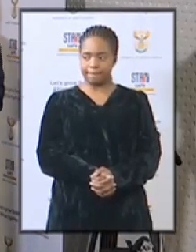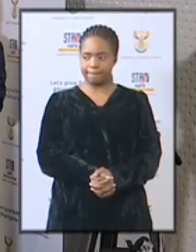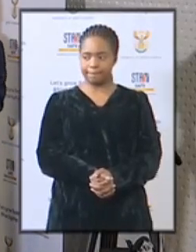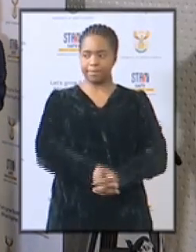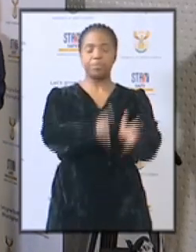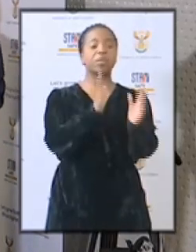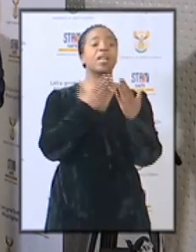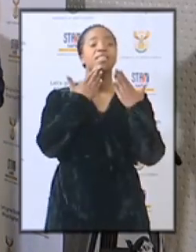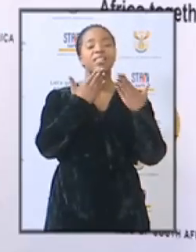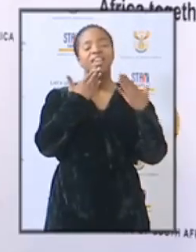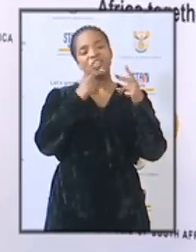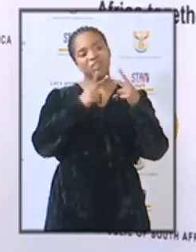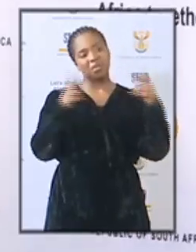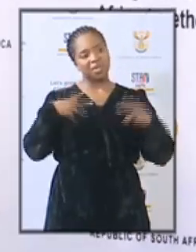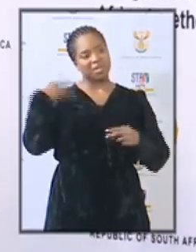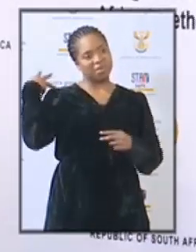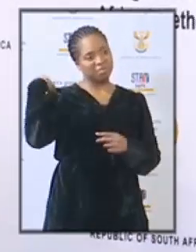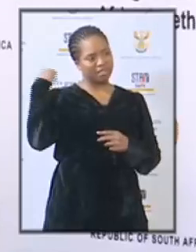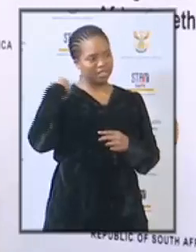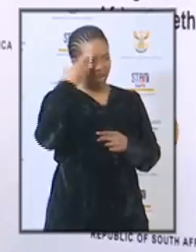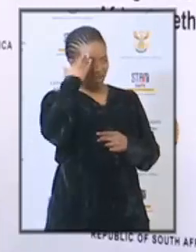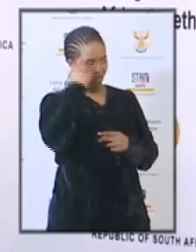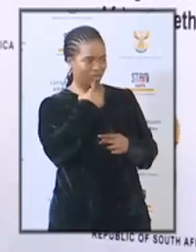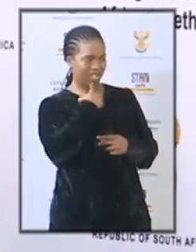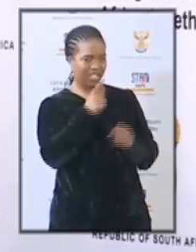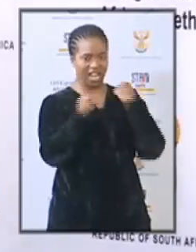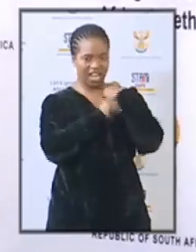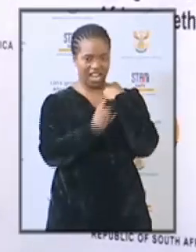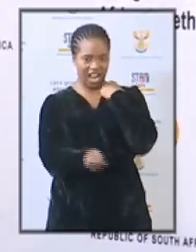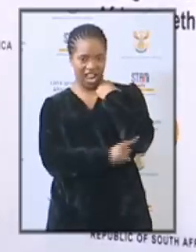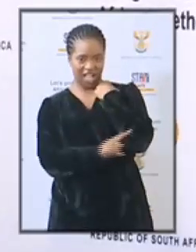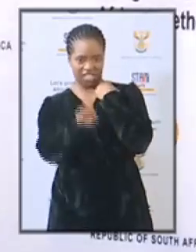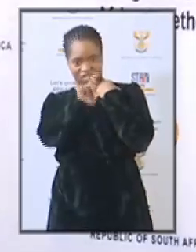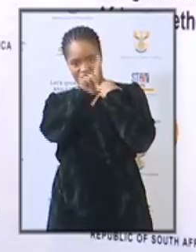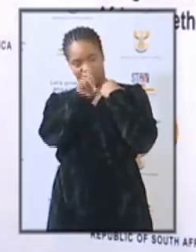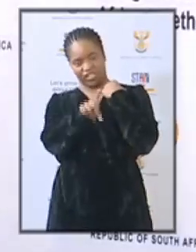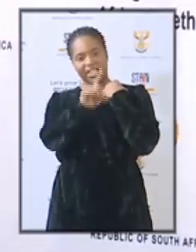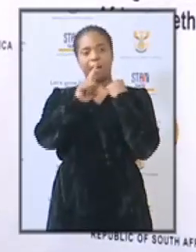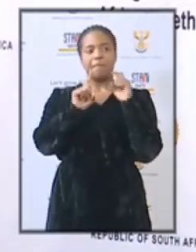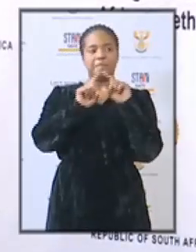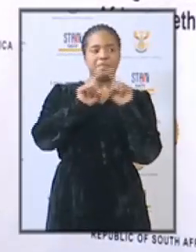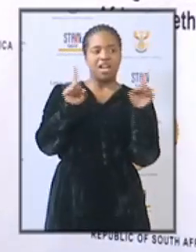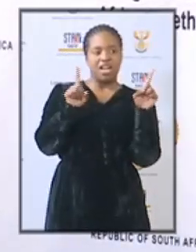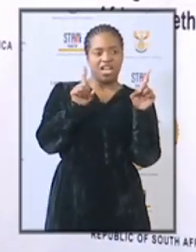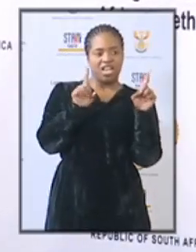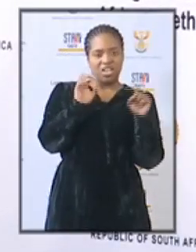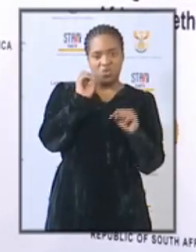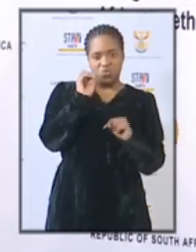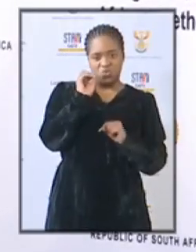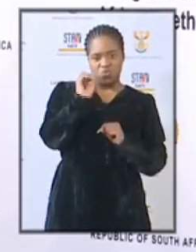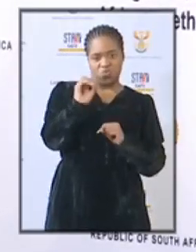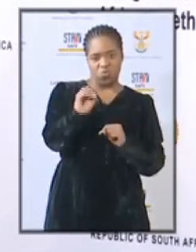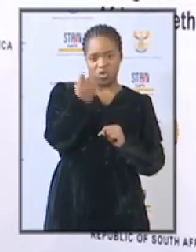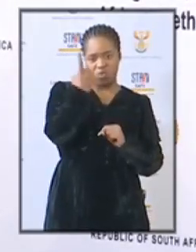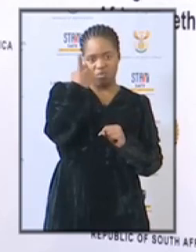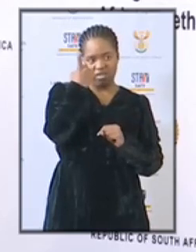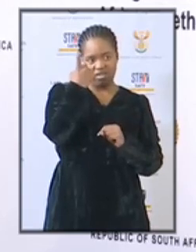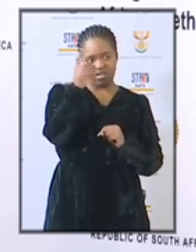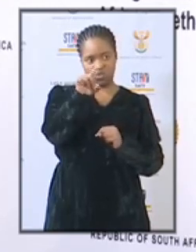Thank you very much, Minister. I know I said that was the last round of questions, but it appears there is one